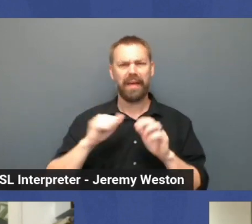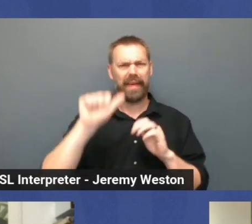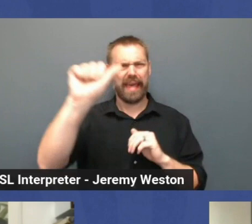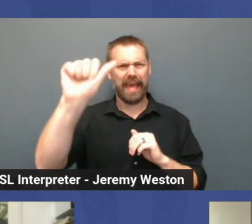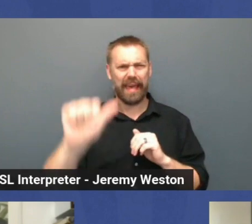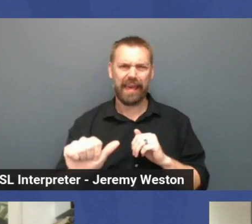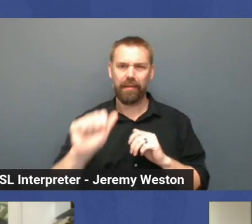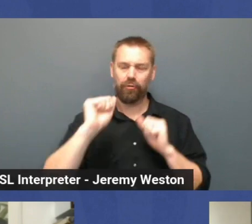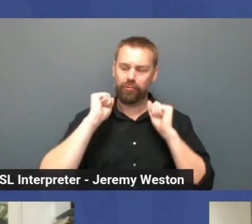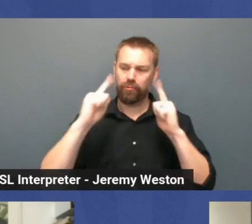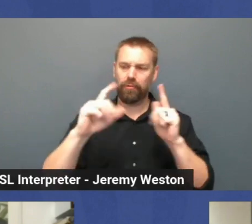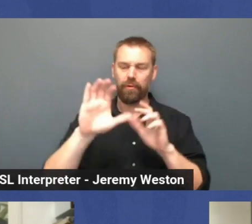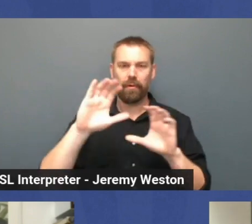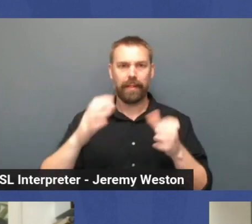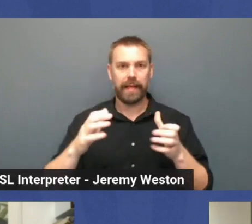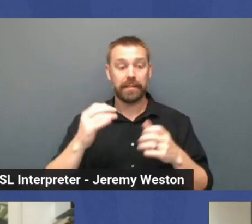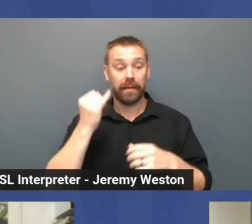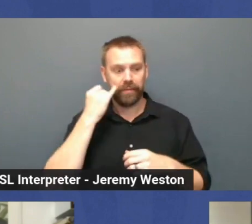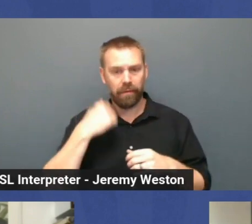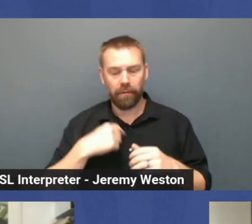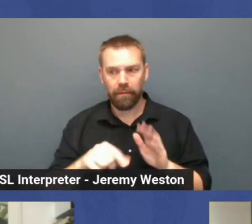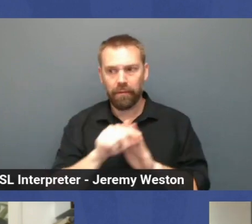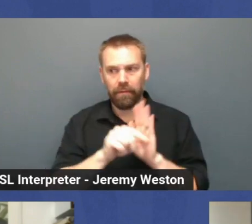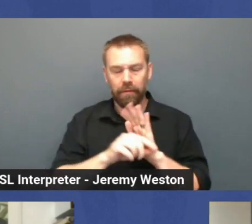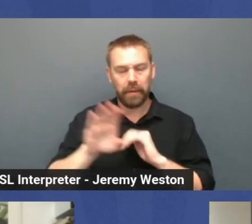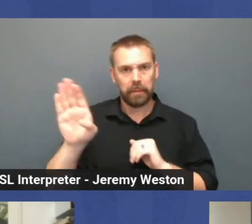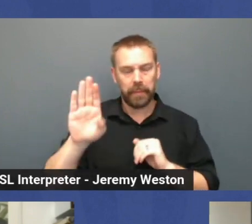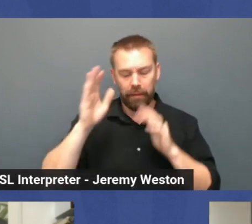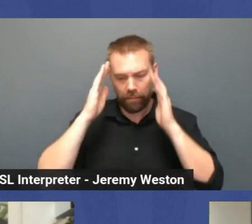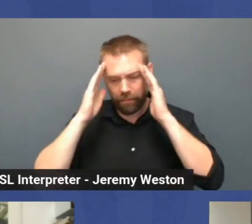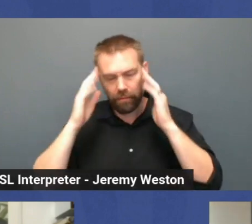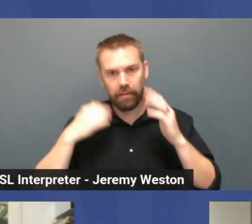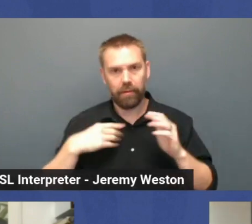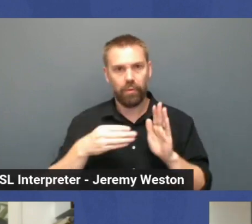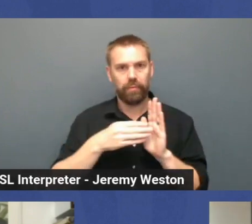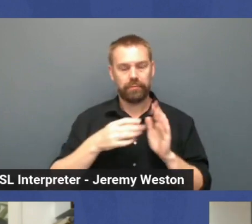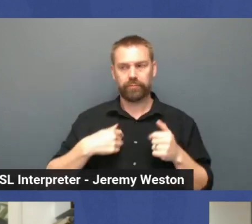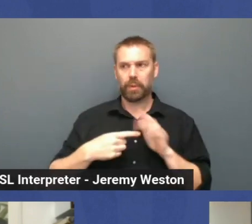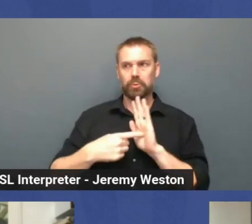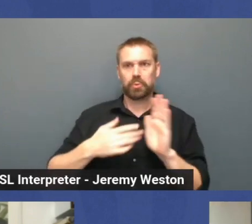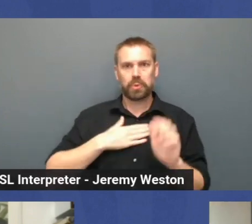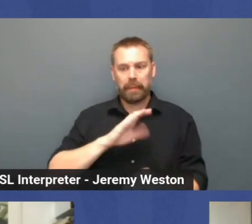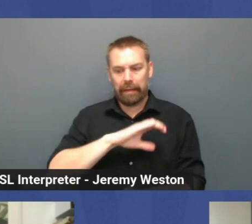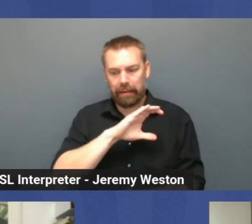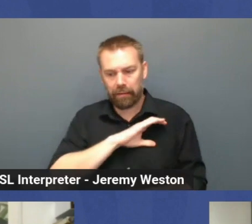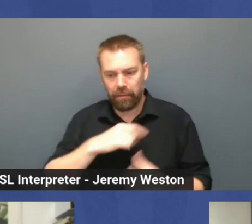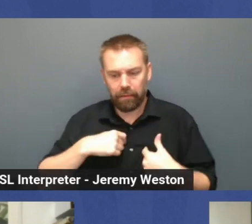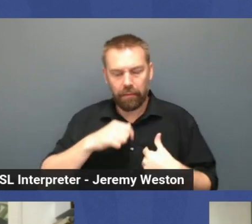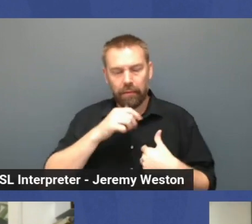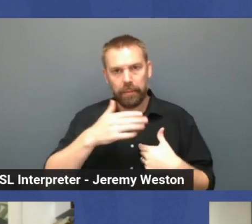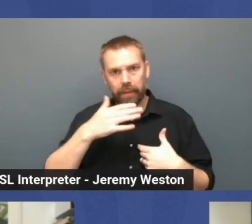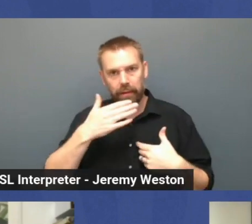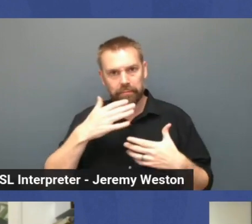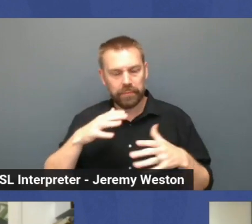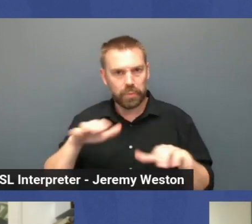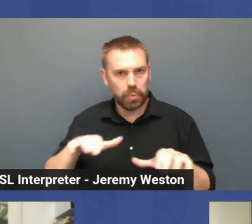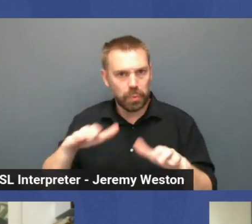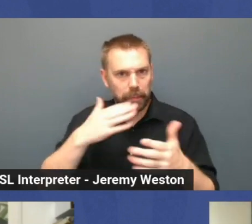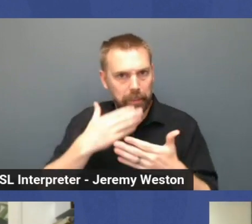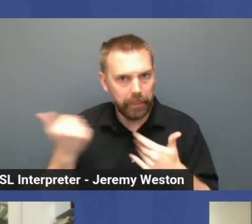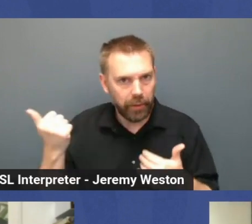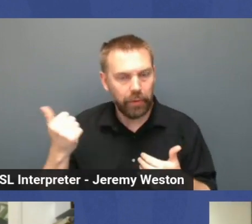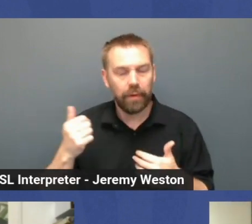And if we're getting a B, it's a reflection of our character. We don't feel like we are doing better. But I also think that in a way,